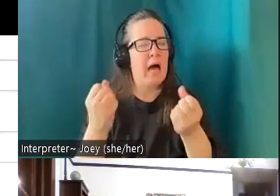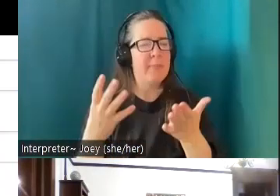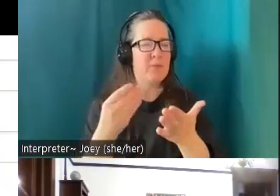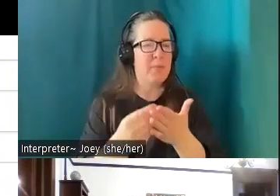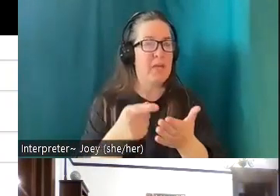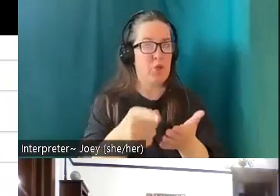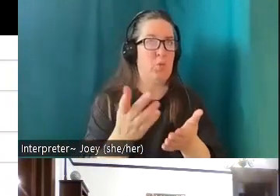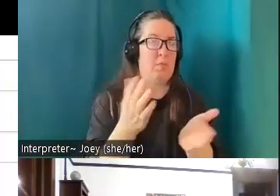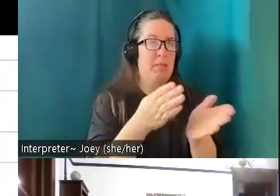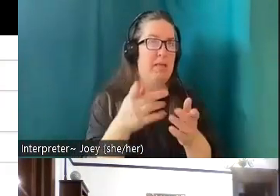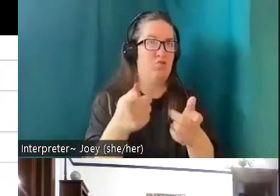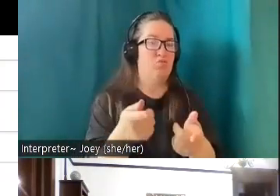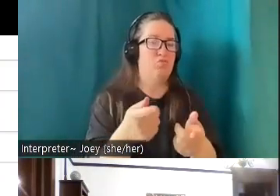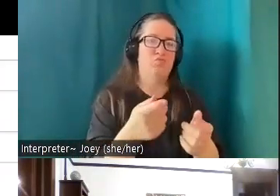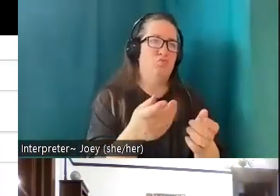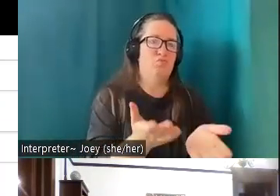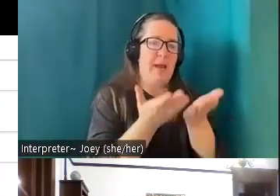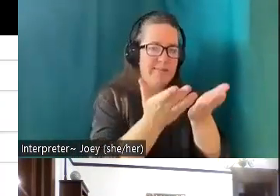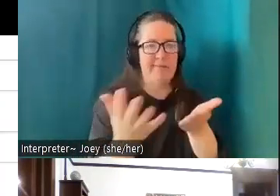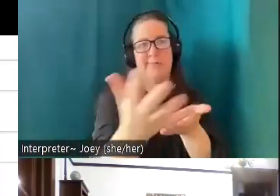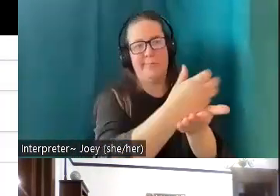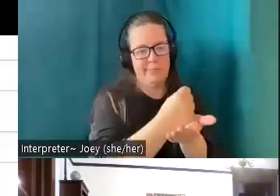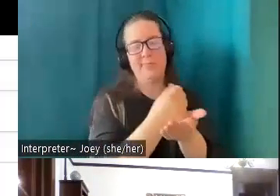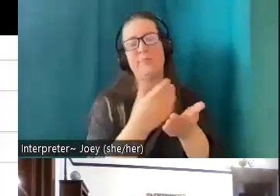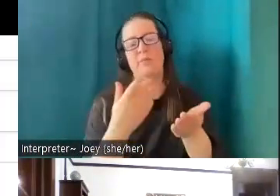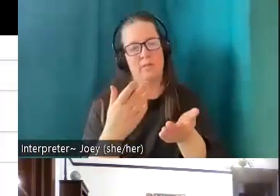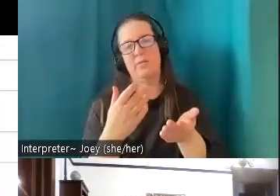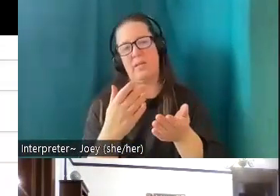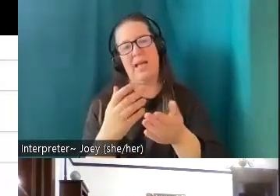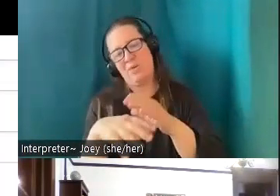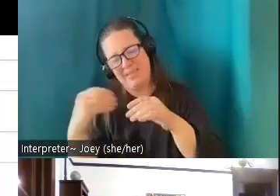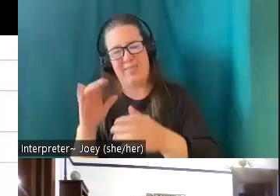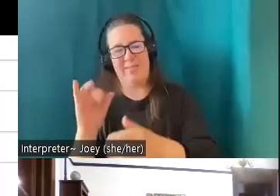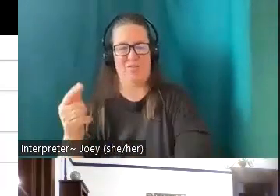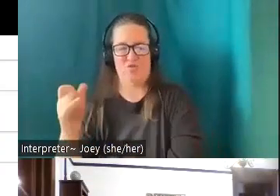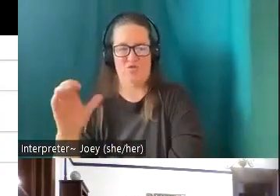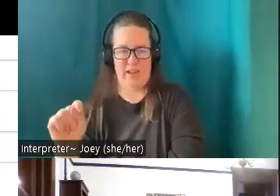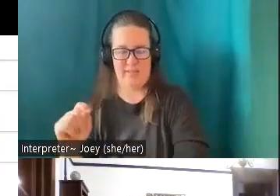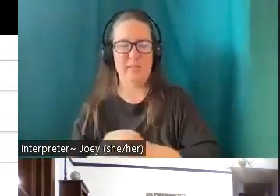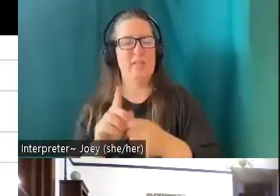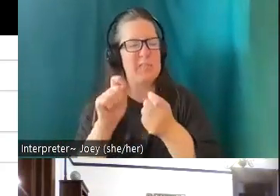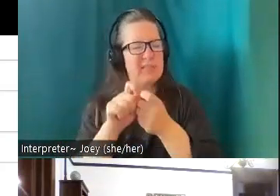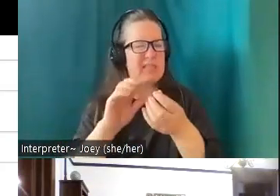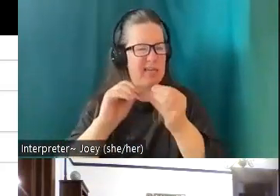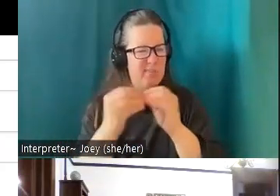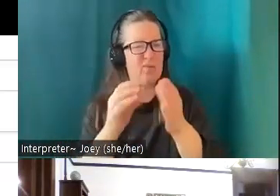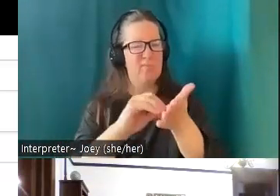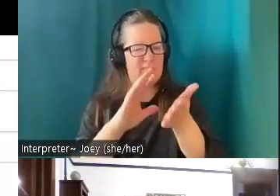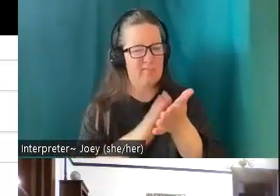that is a number. So now I will click Save Draft. I will close.